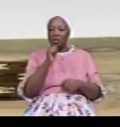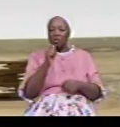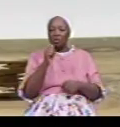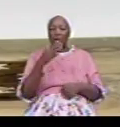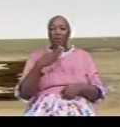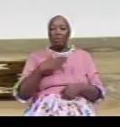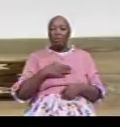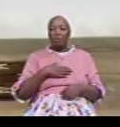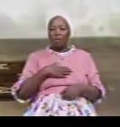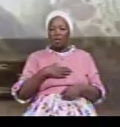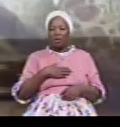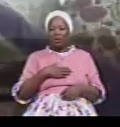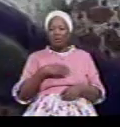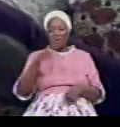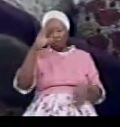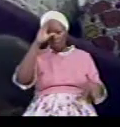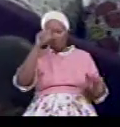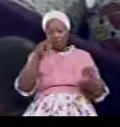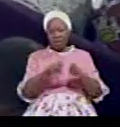if